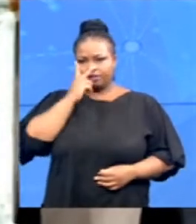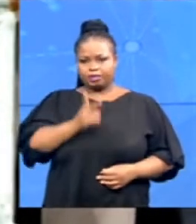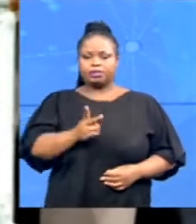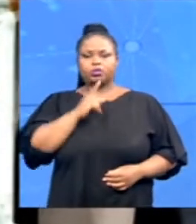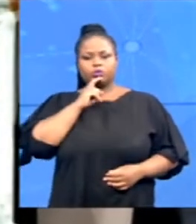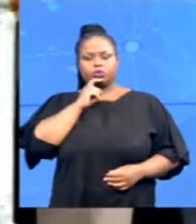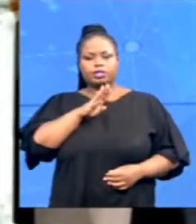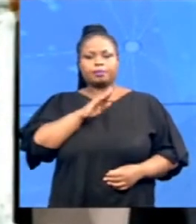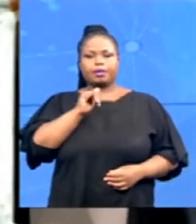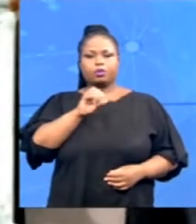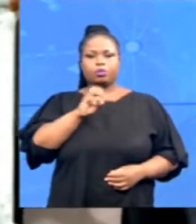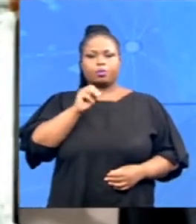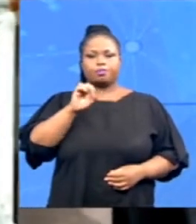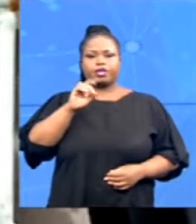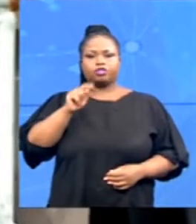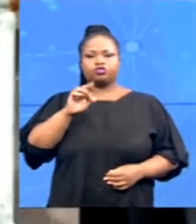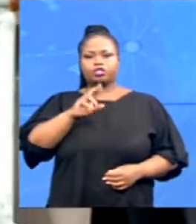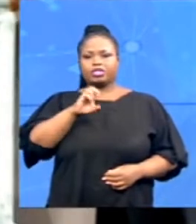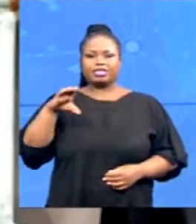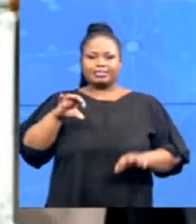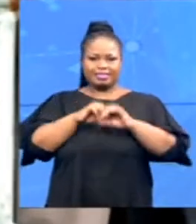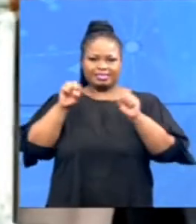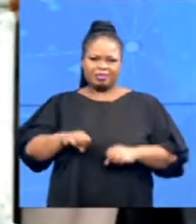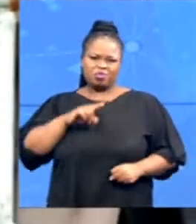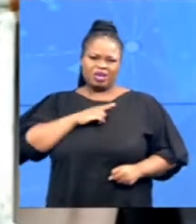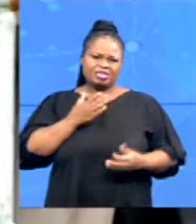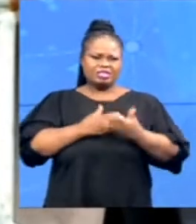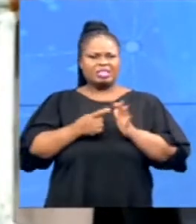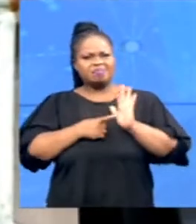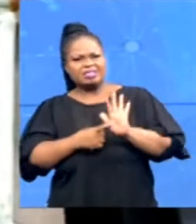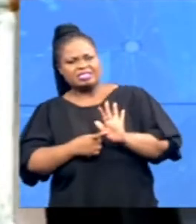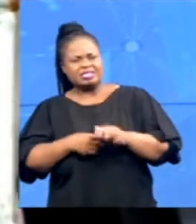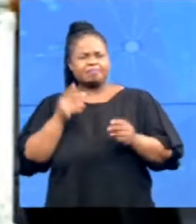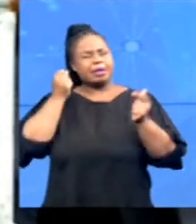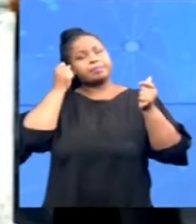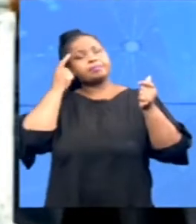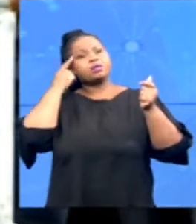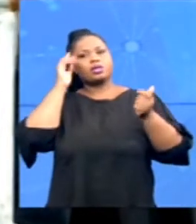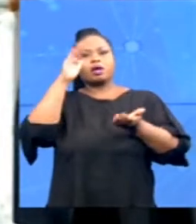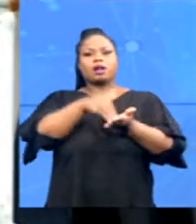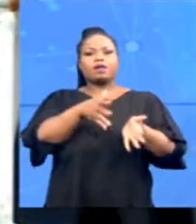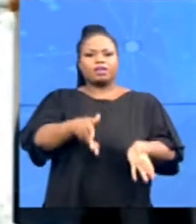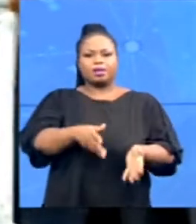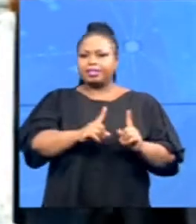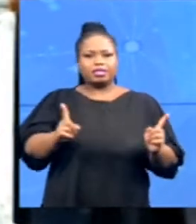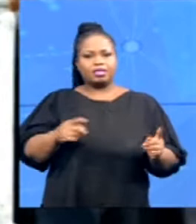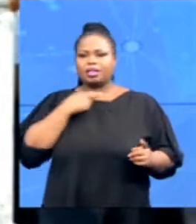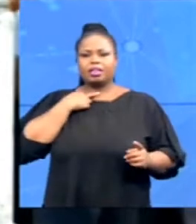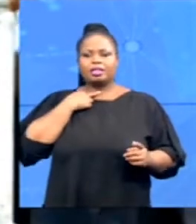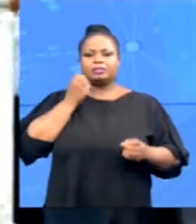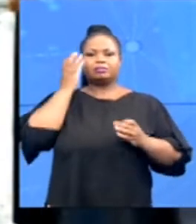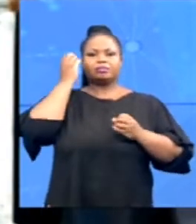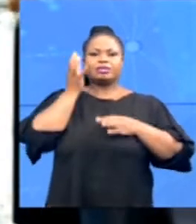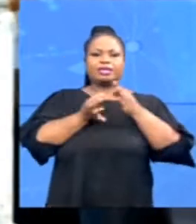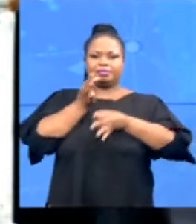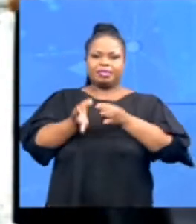sometimes patients present and they are unconscious when they do present, and so they're not able to give their information, but we could then use their thumbprints, access